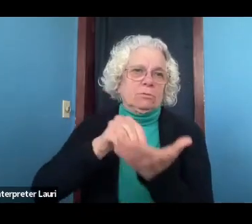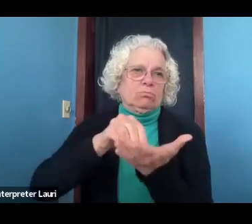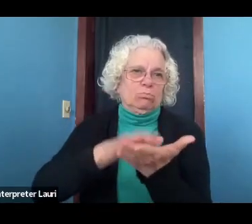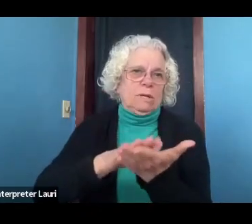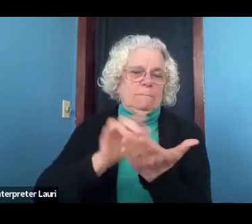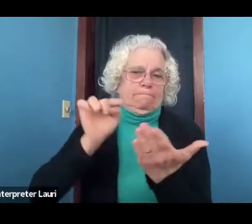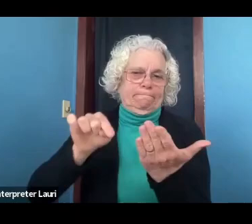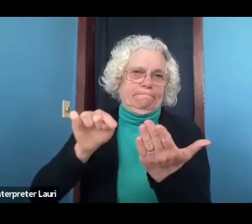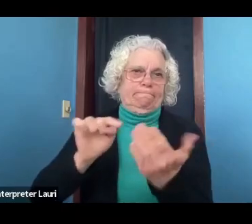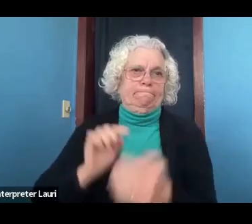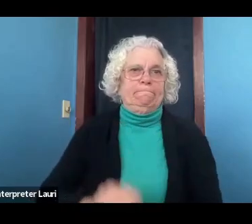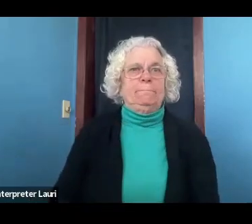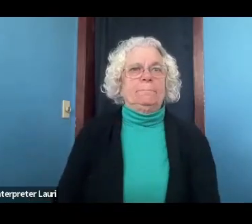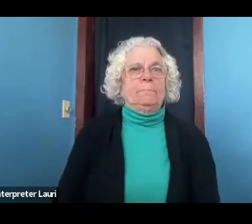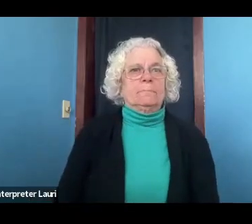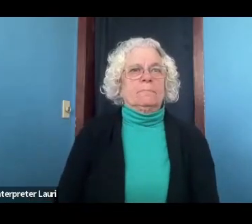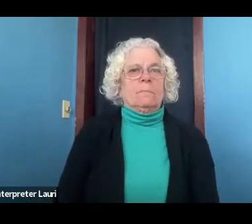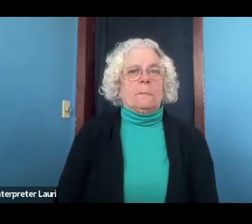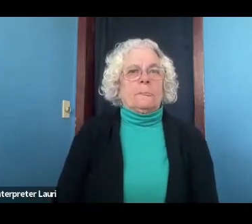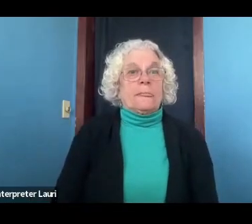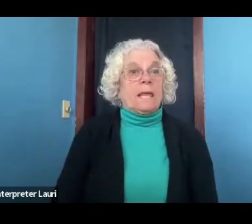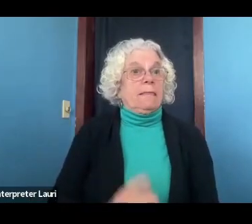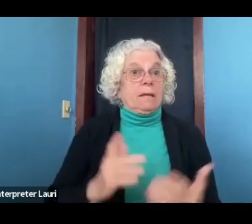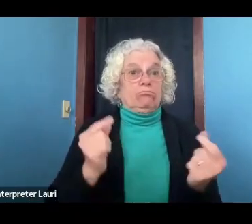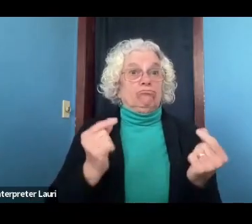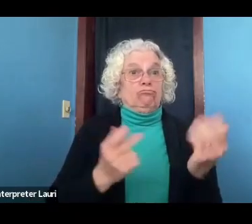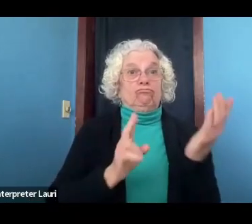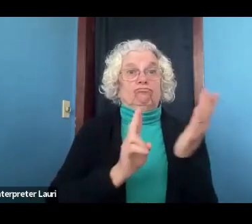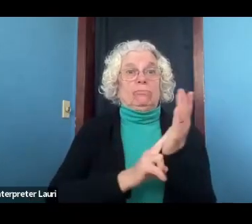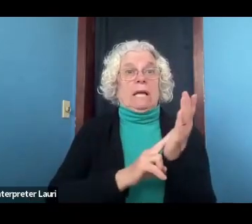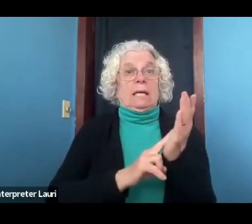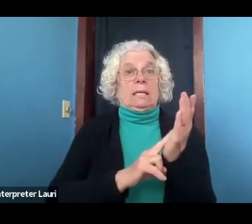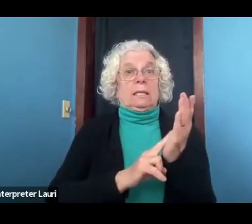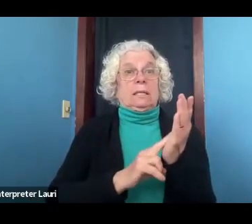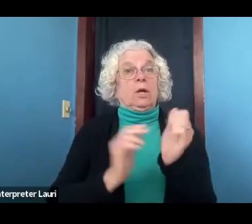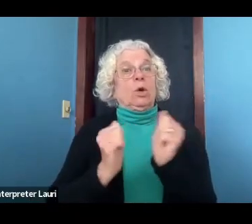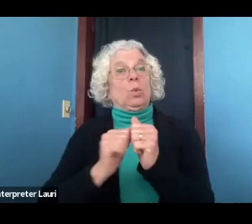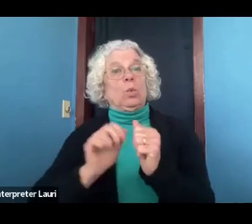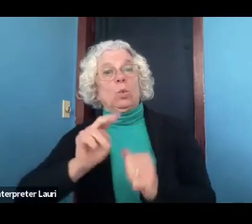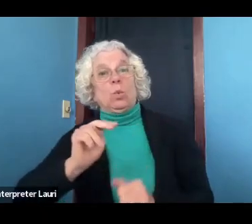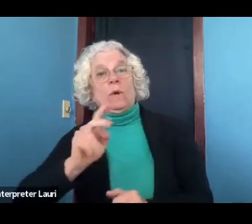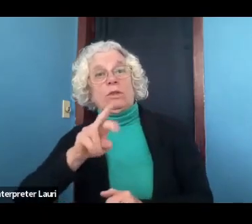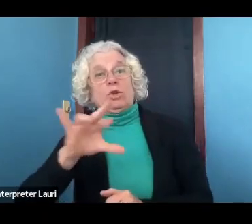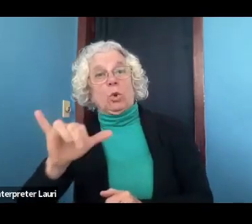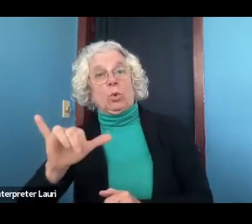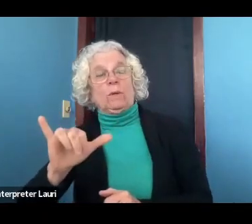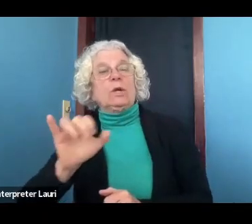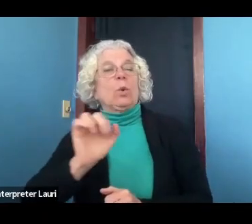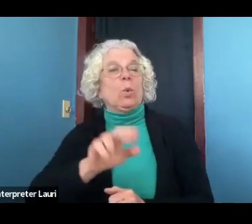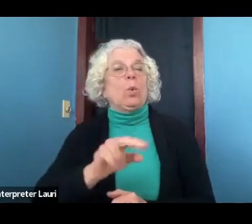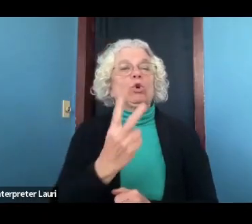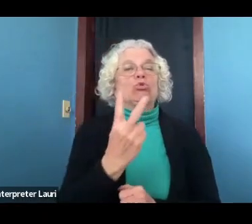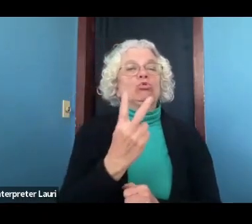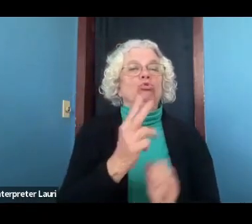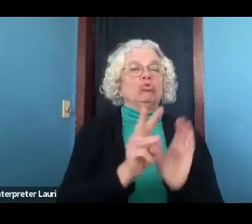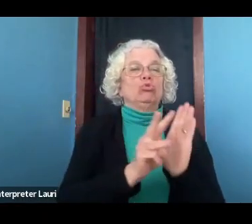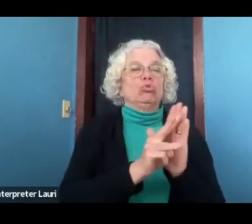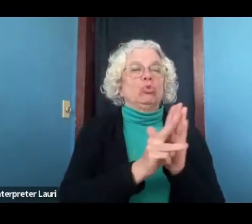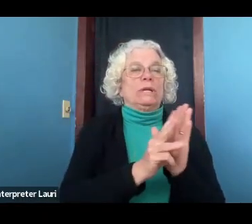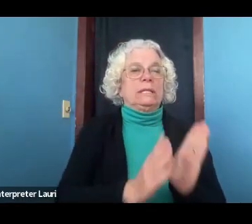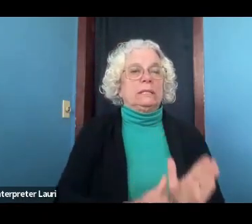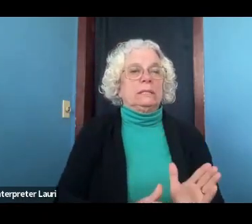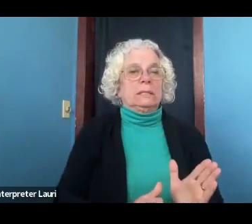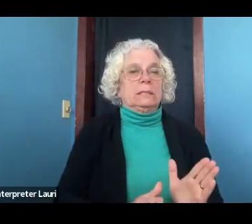can. And then you sign it, either in front of a notary or two witnesses. Easy to